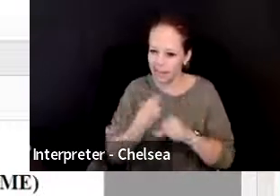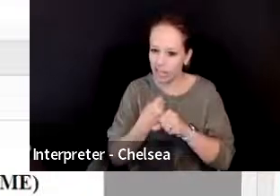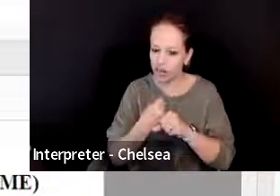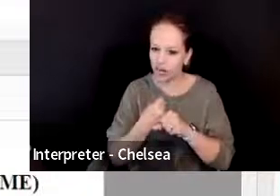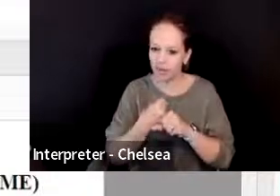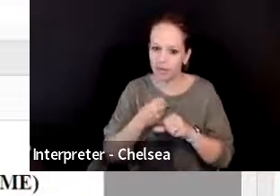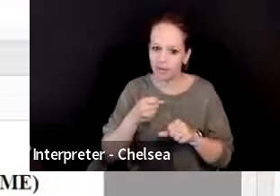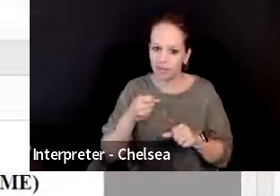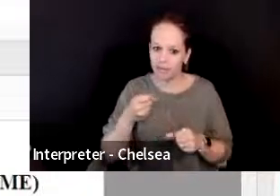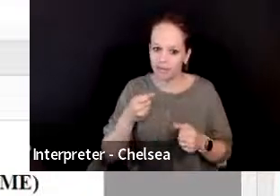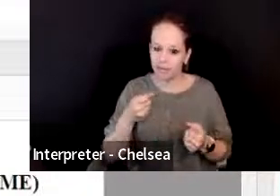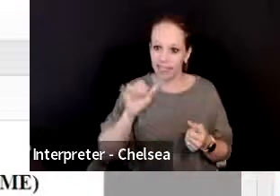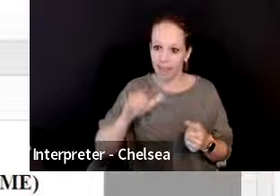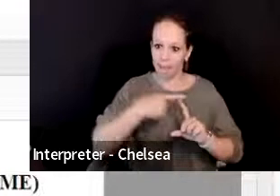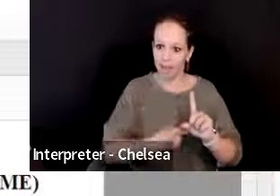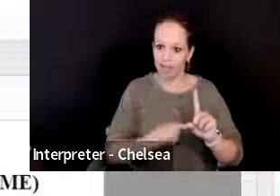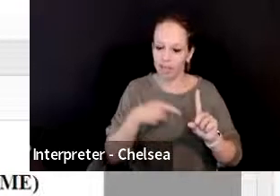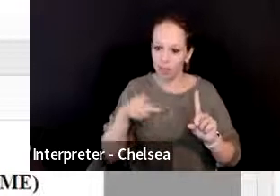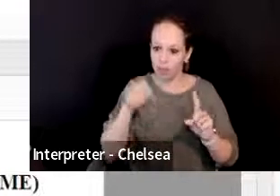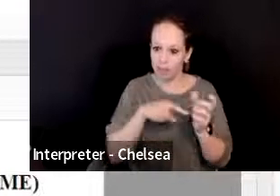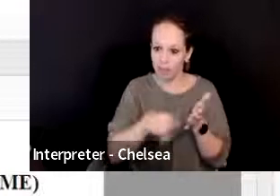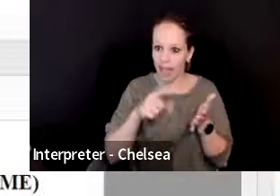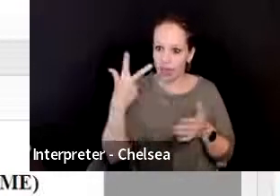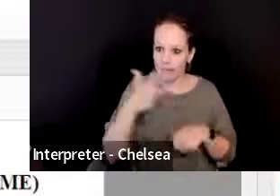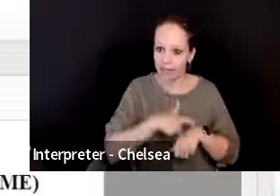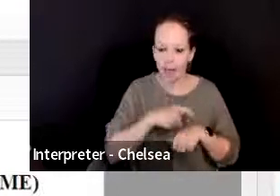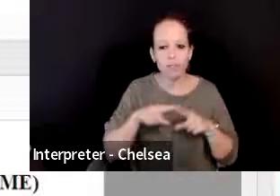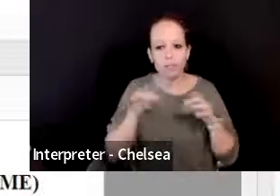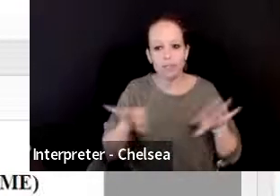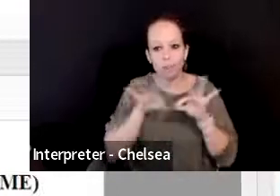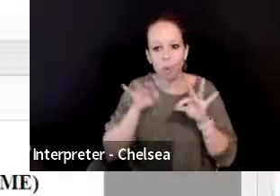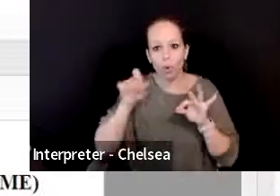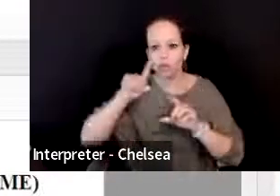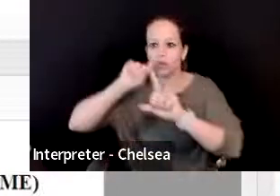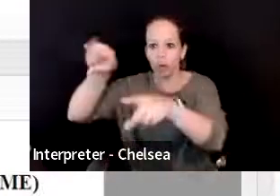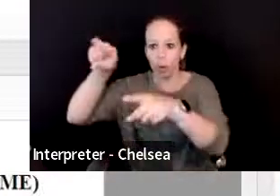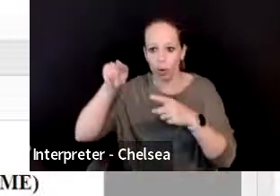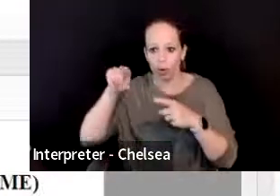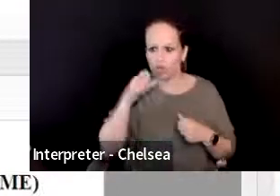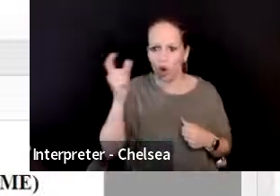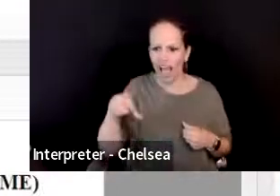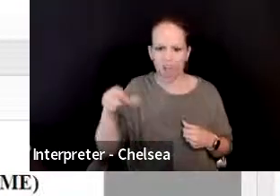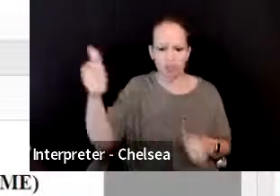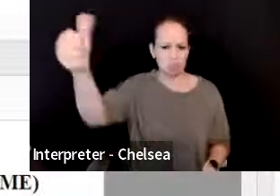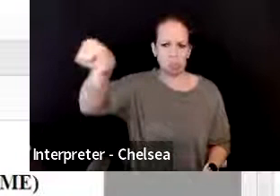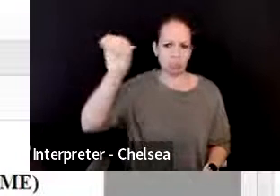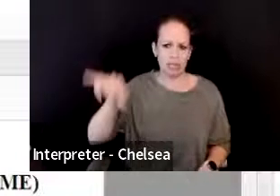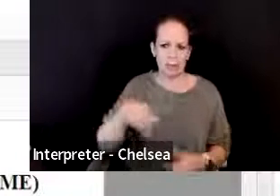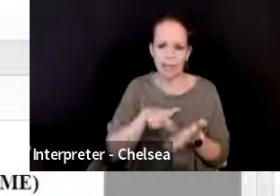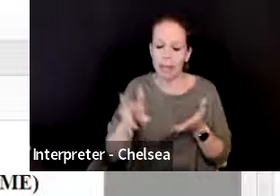it. It's just really then important that you report your gross earnings to Social Security so that your SSI payment